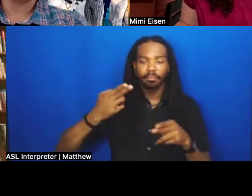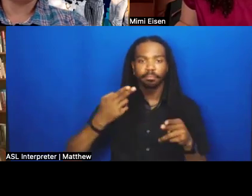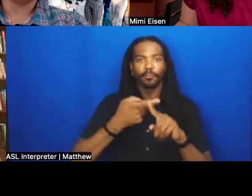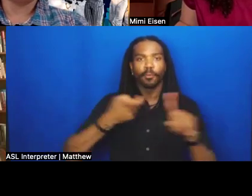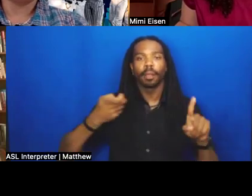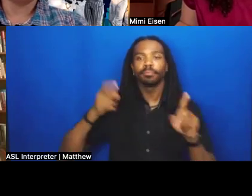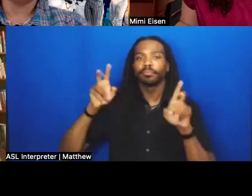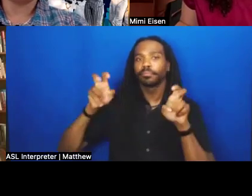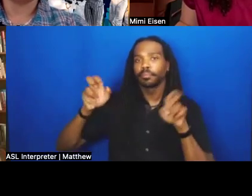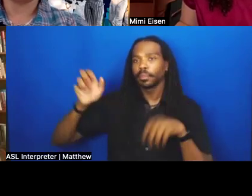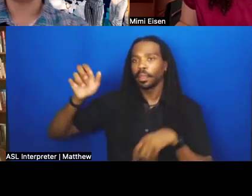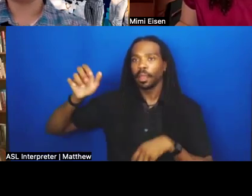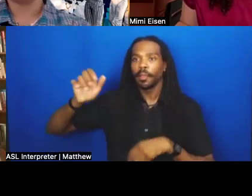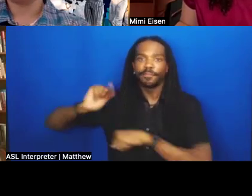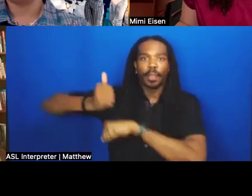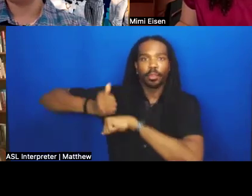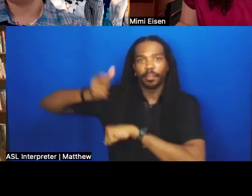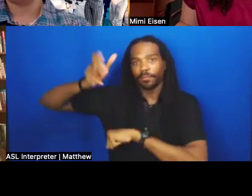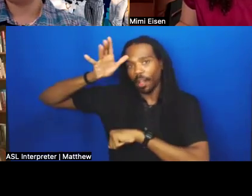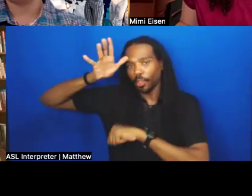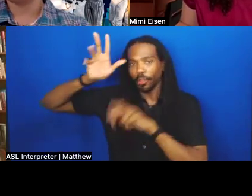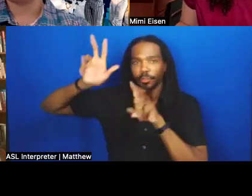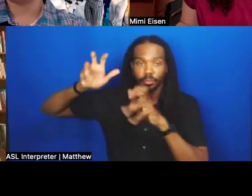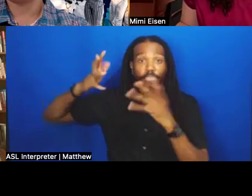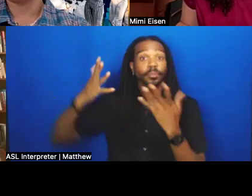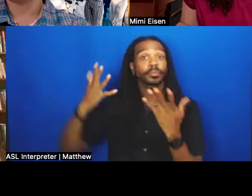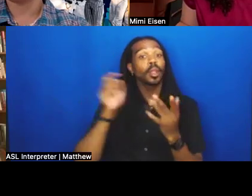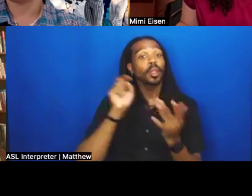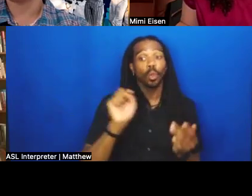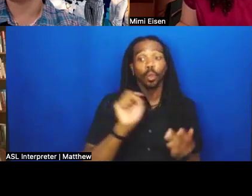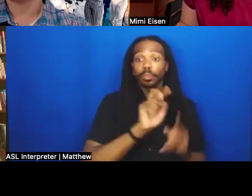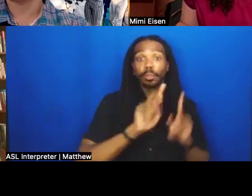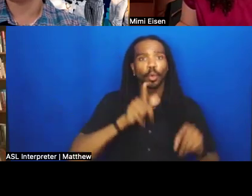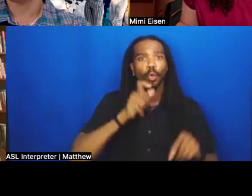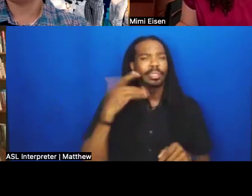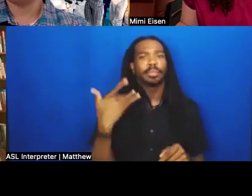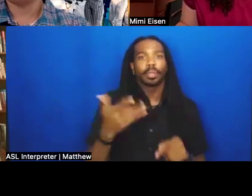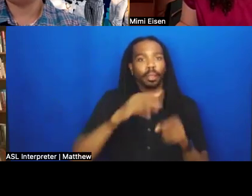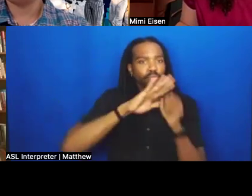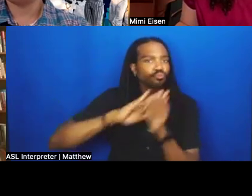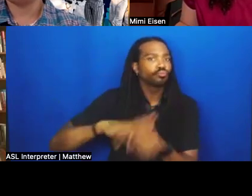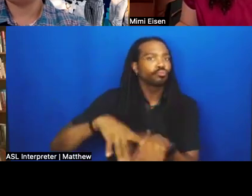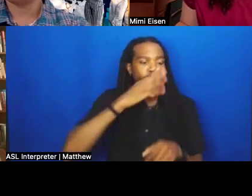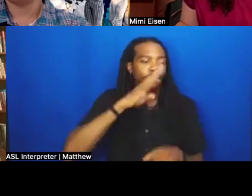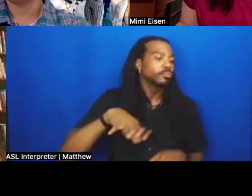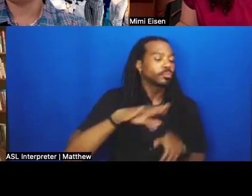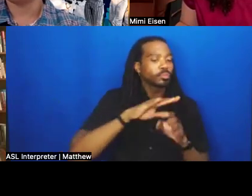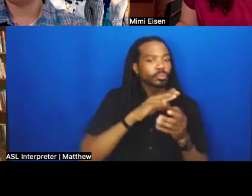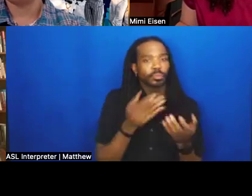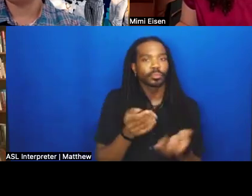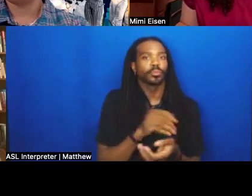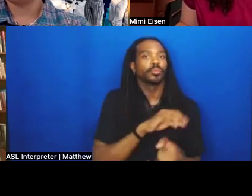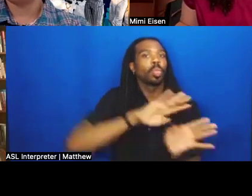Instead, they're from people or groups who are typically cast to the margins or wiped altogether from the